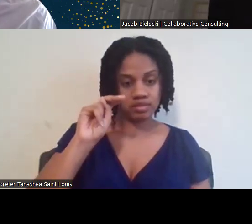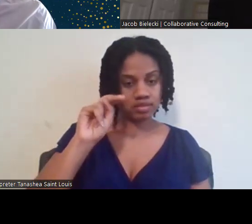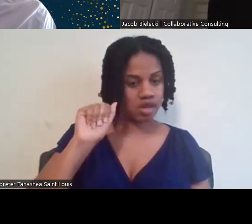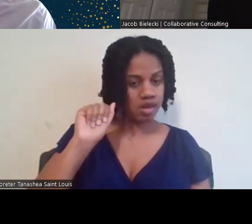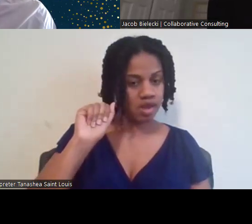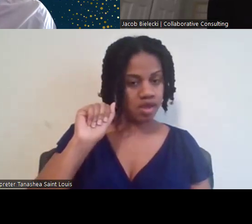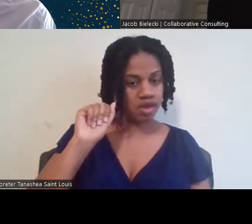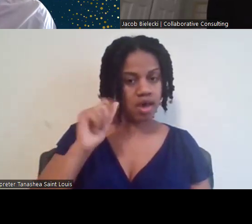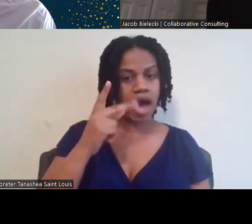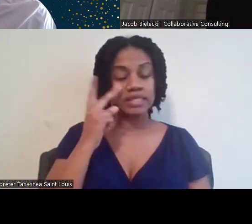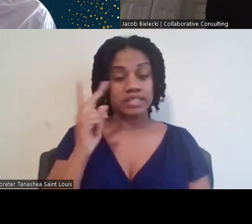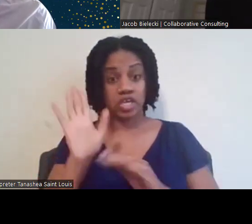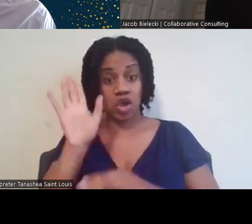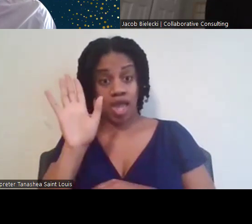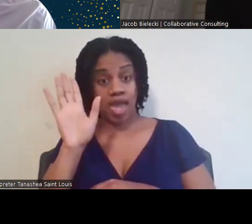Your line is now open.